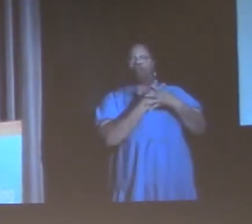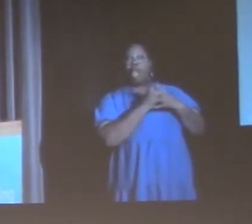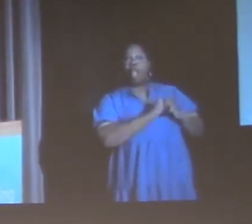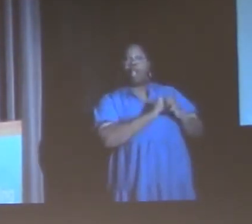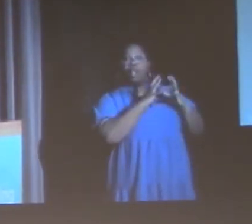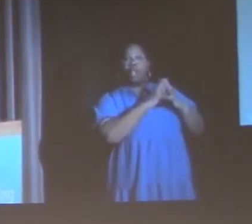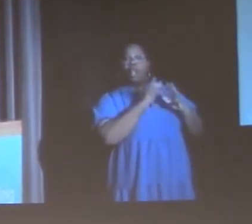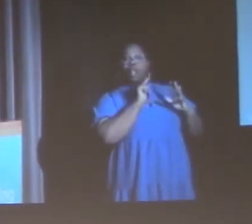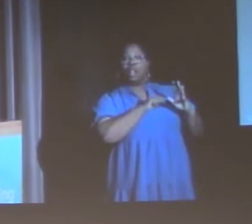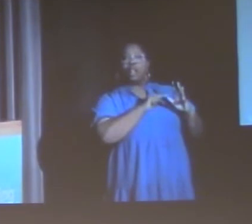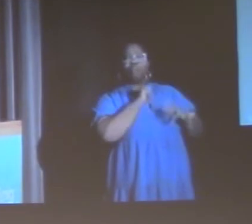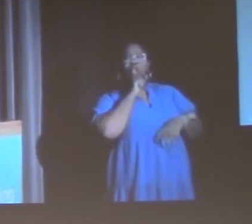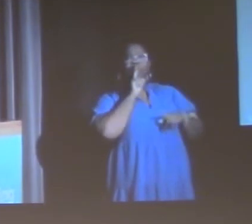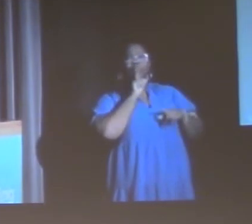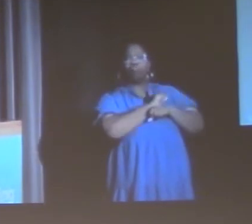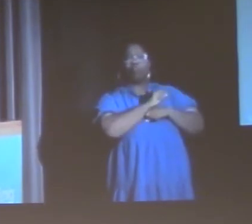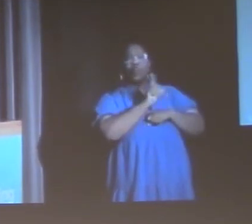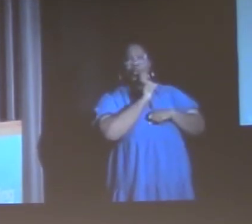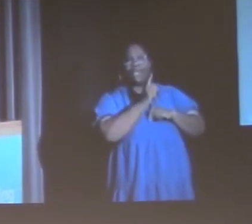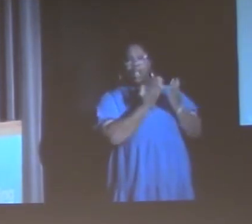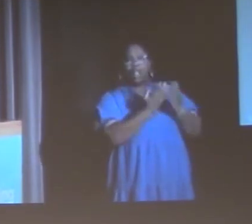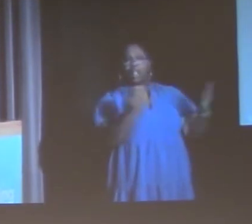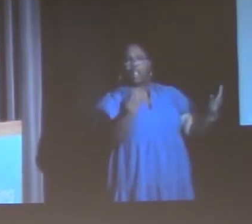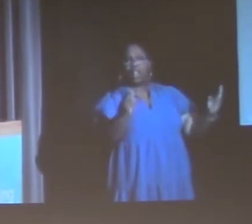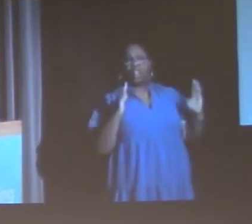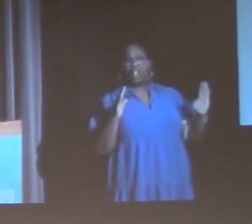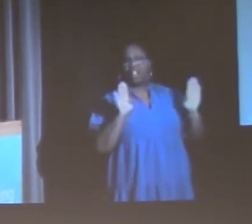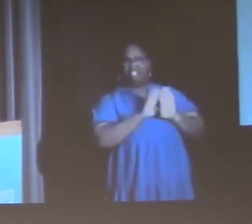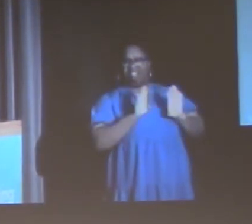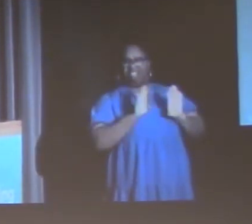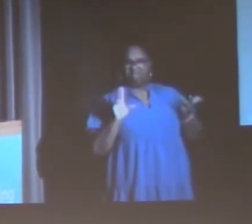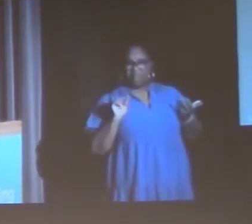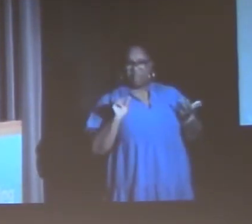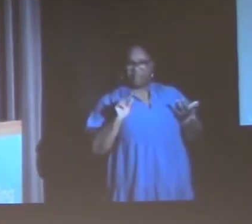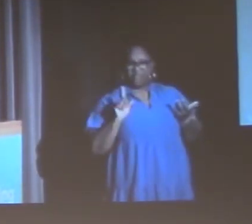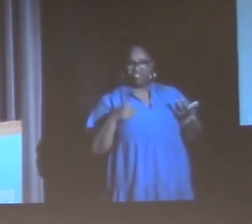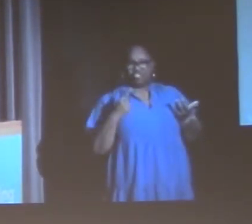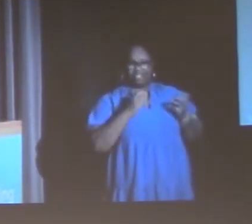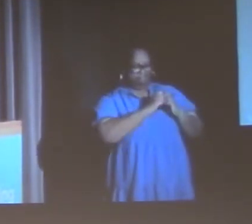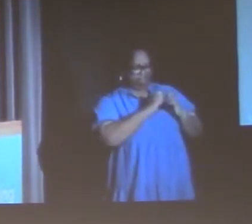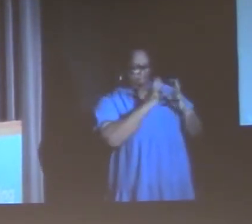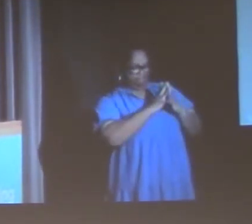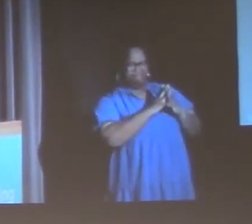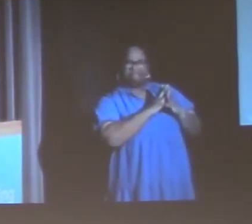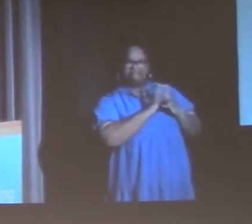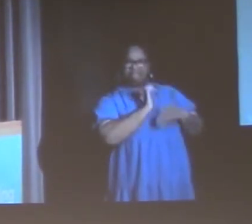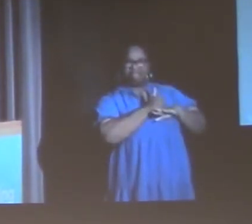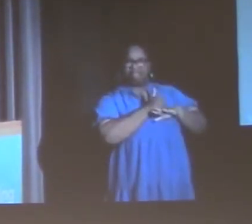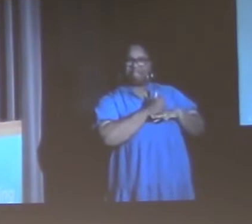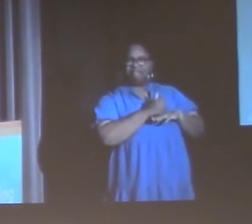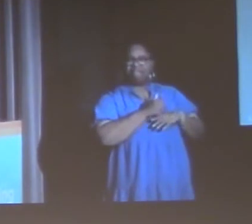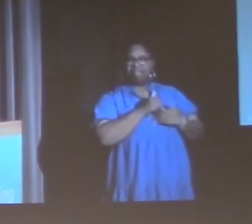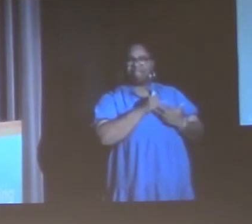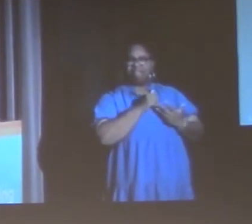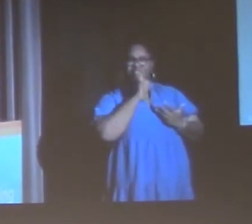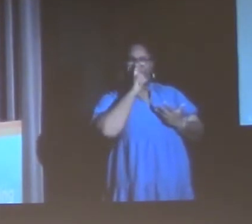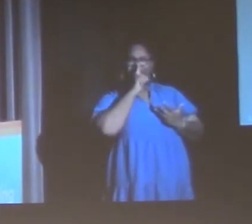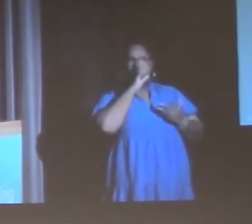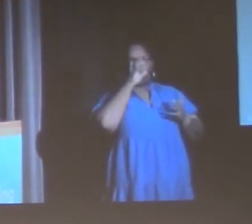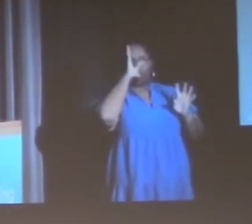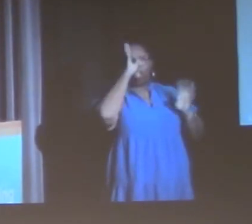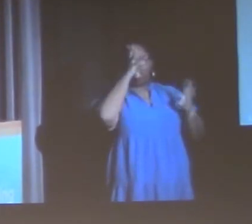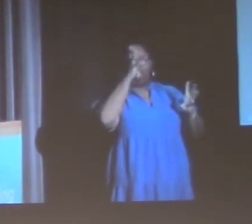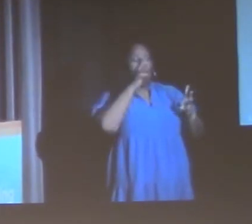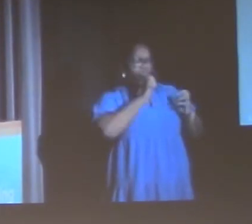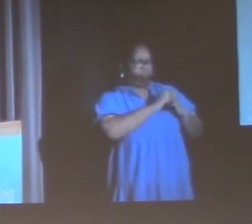real jail, if I can say so. It's like some makeshift jail that they just improvise because they don't